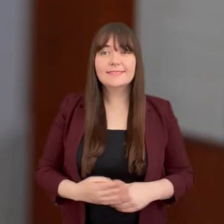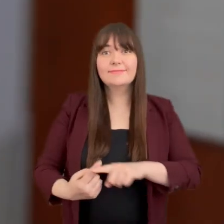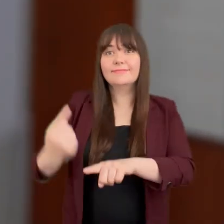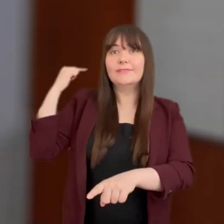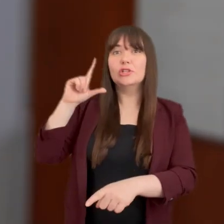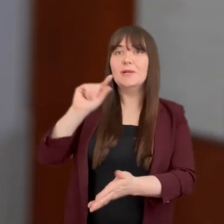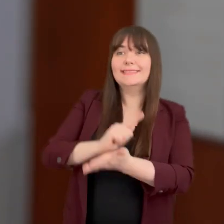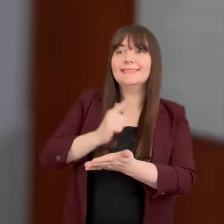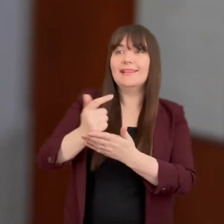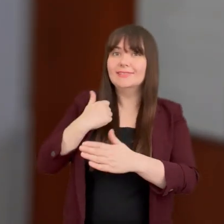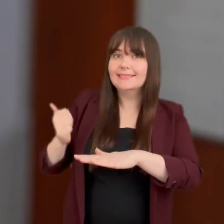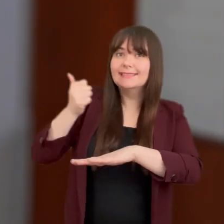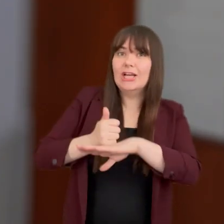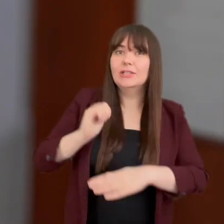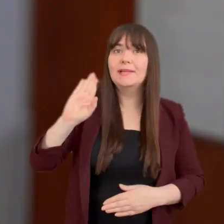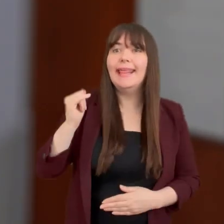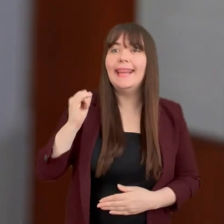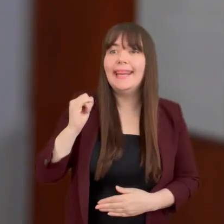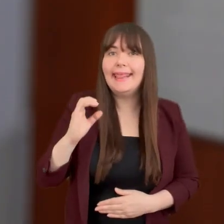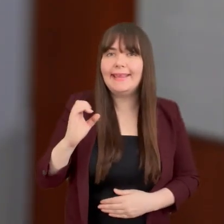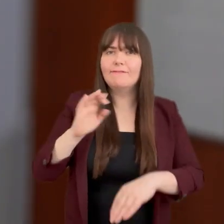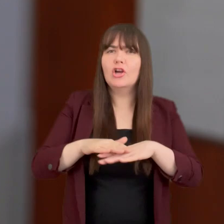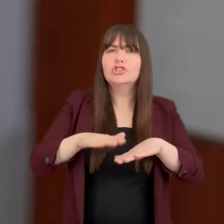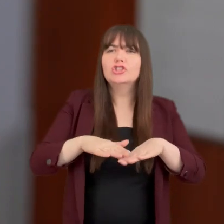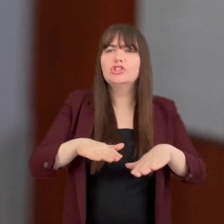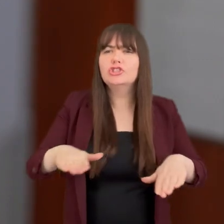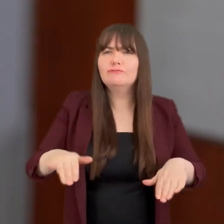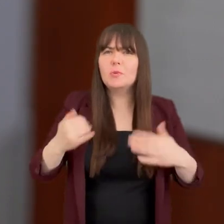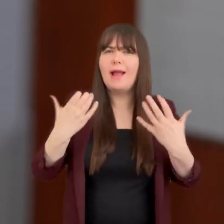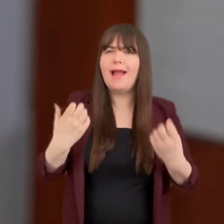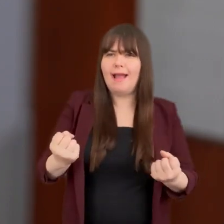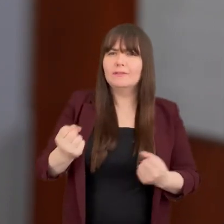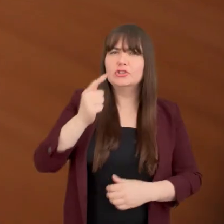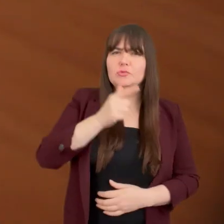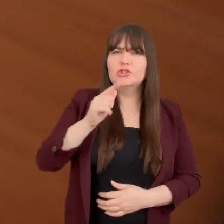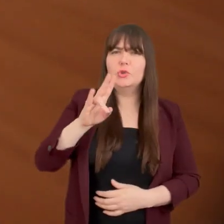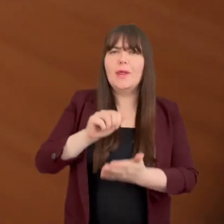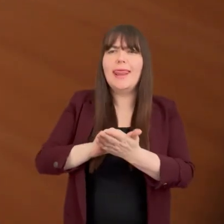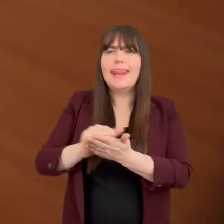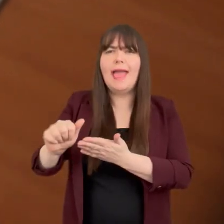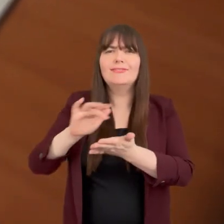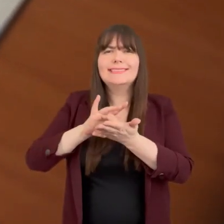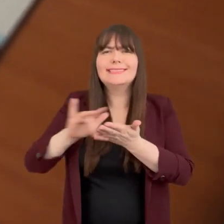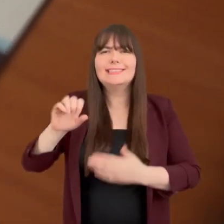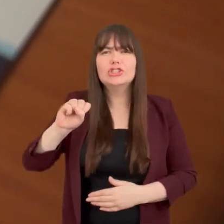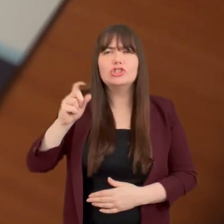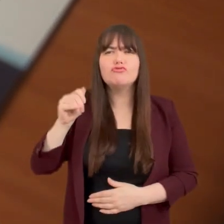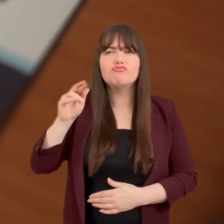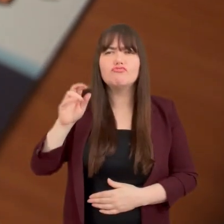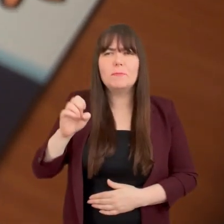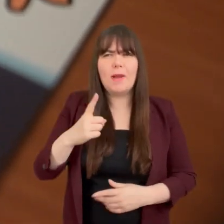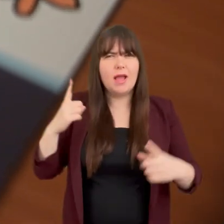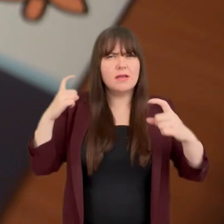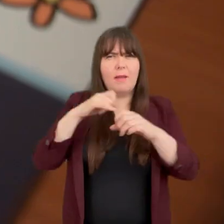In 2017, I set up a clinic for children affected with 22q11 deletion syndrome. It's a